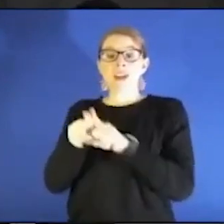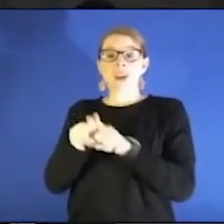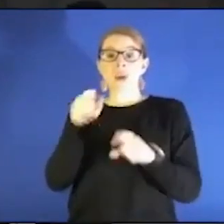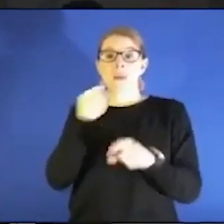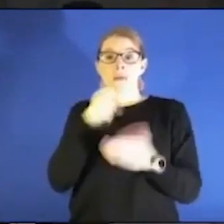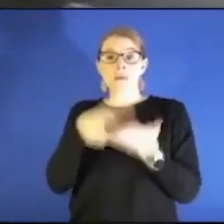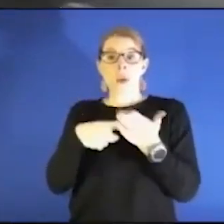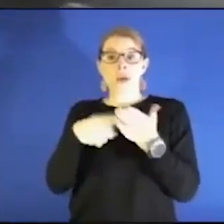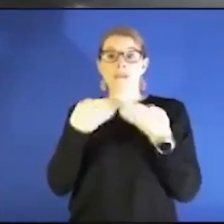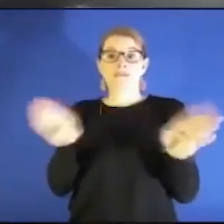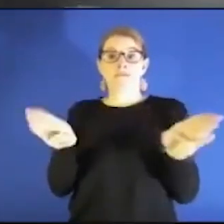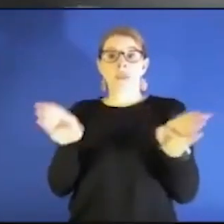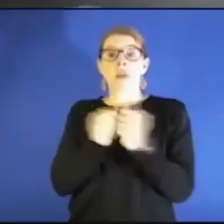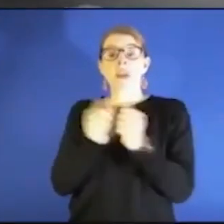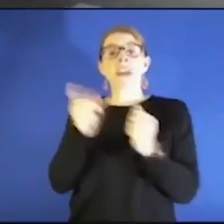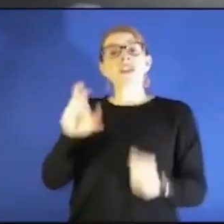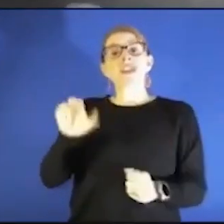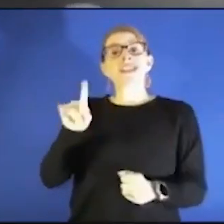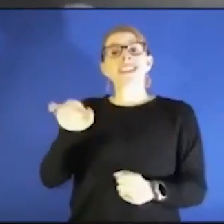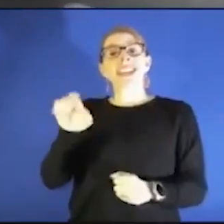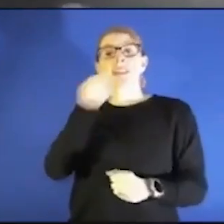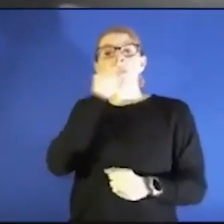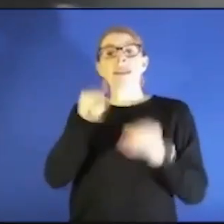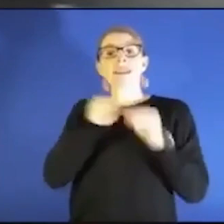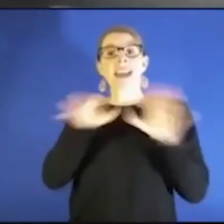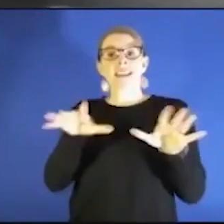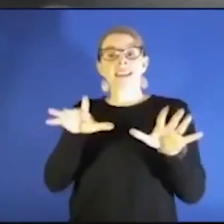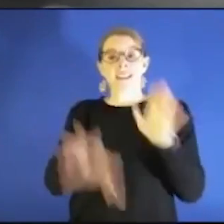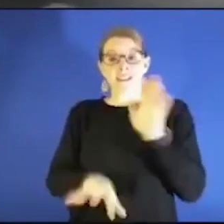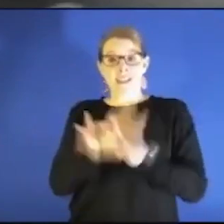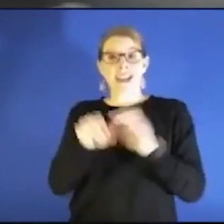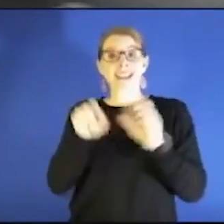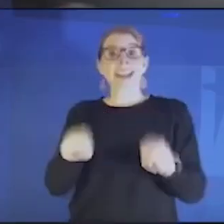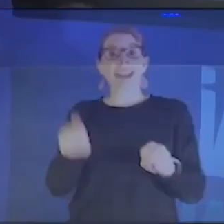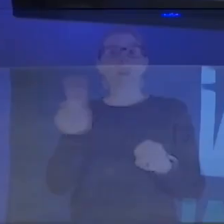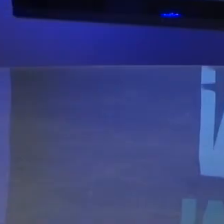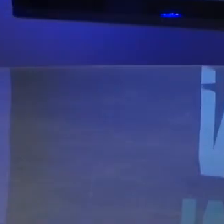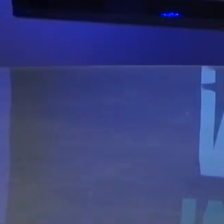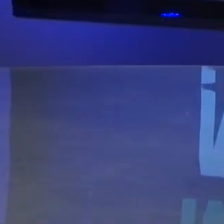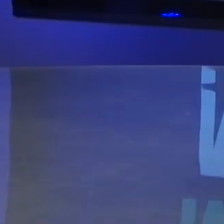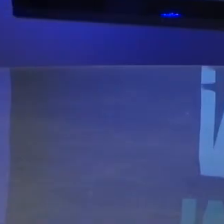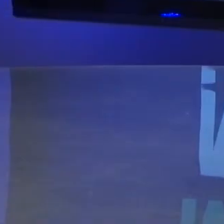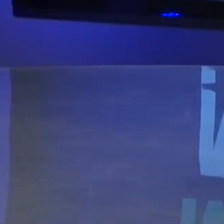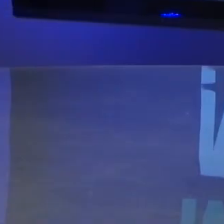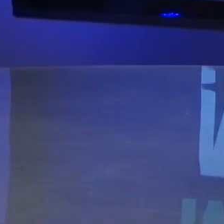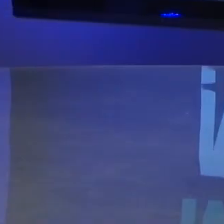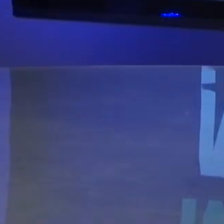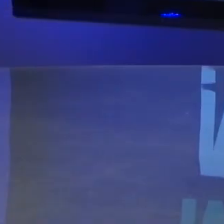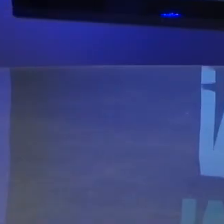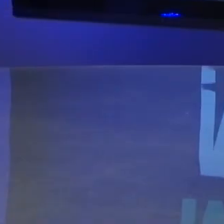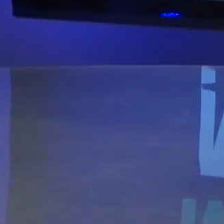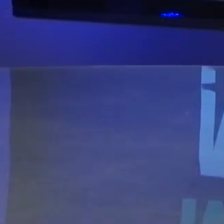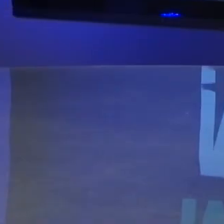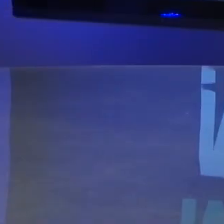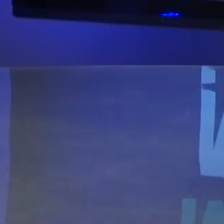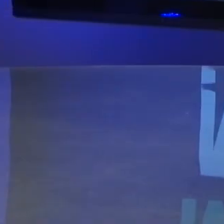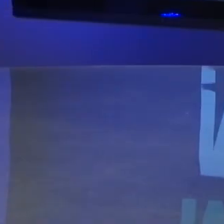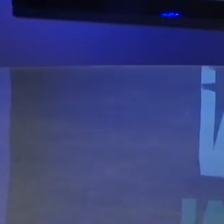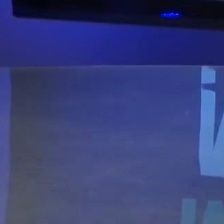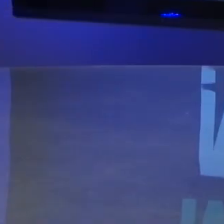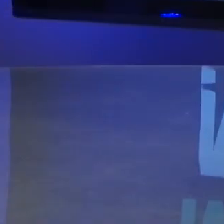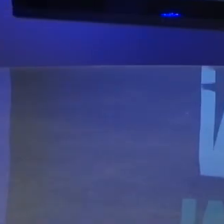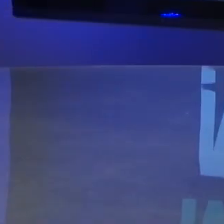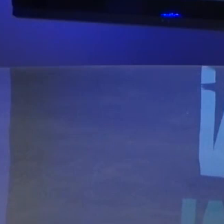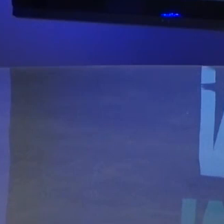Stites podcasts. Now everywhere podcasts are available. Thank you so much for joining us this morning for